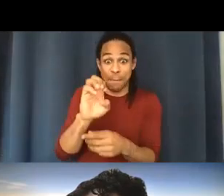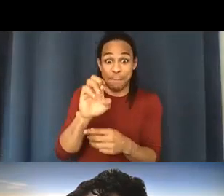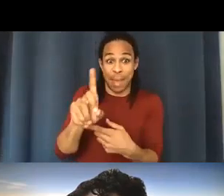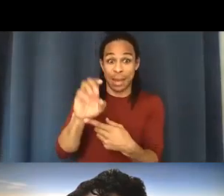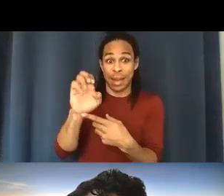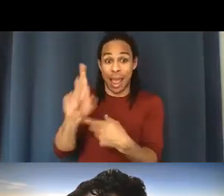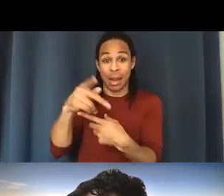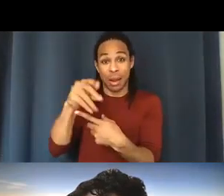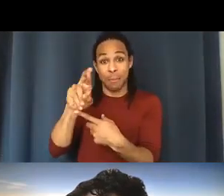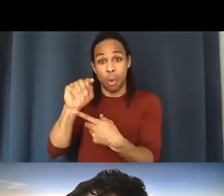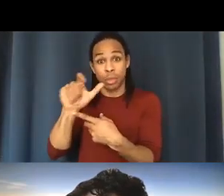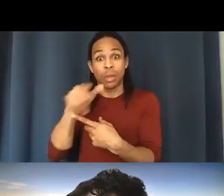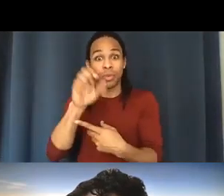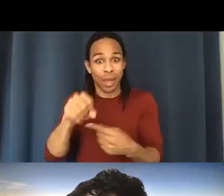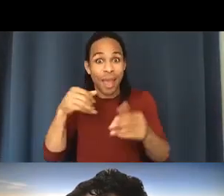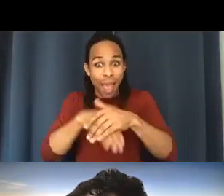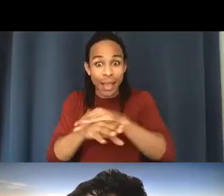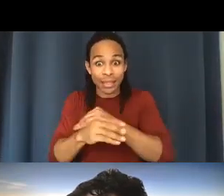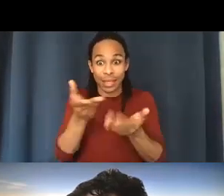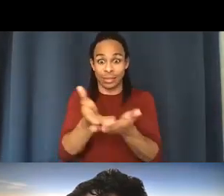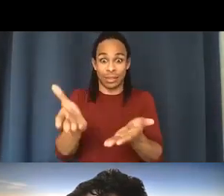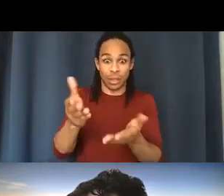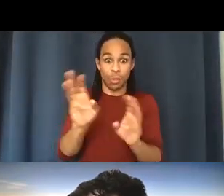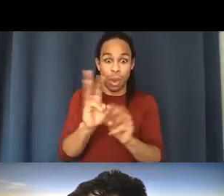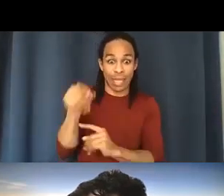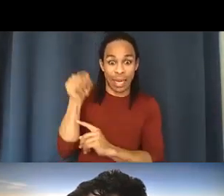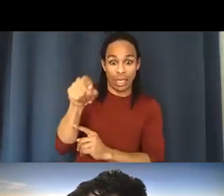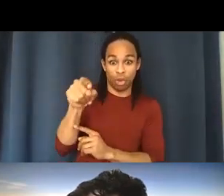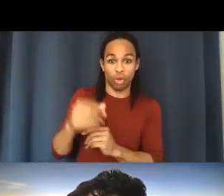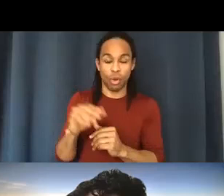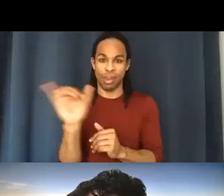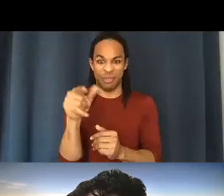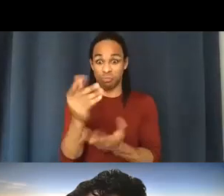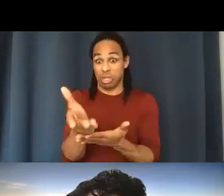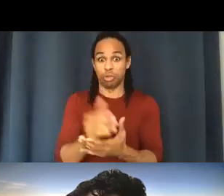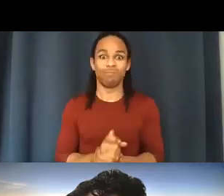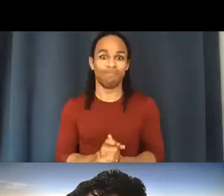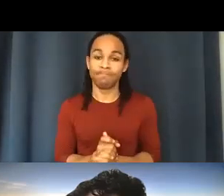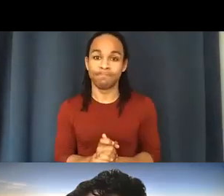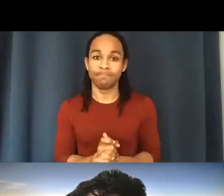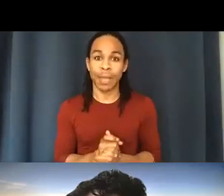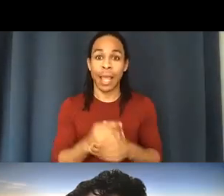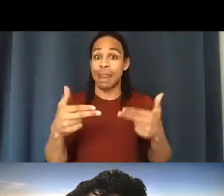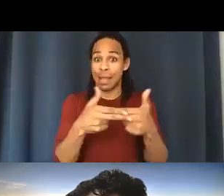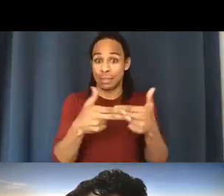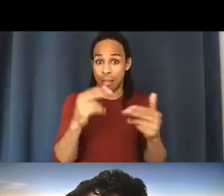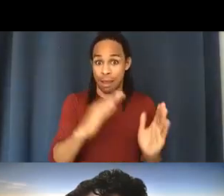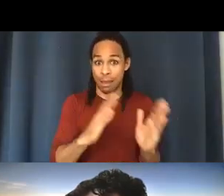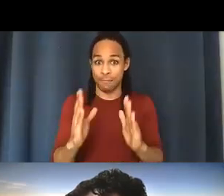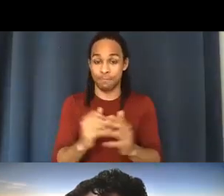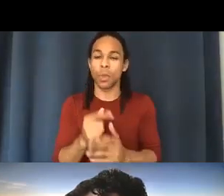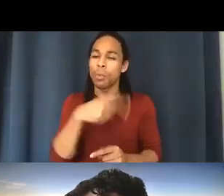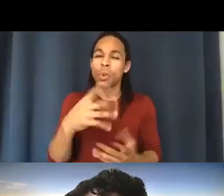front page of our website as shown here. Next slide, please. We want healthcare workers to think